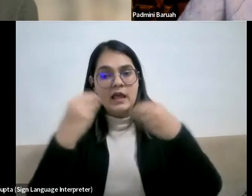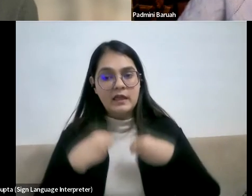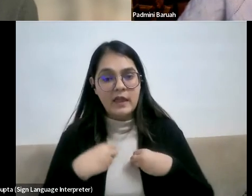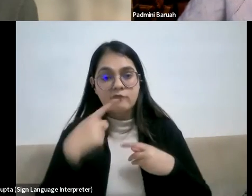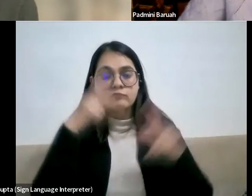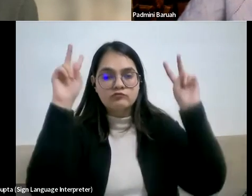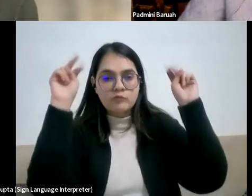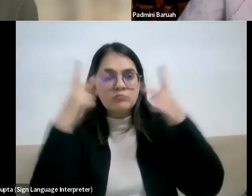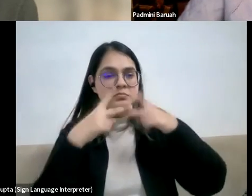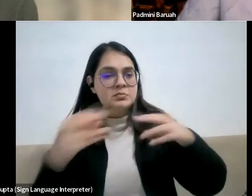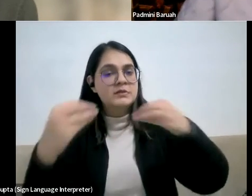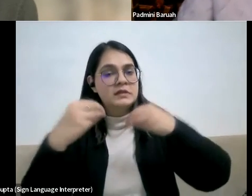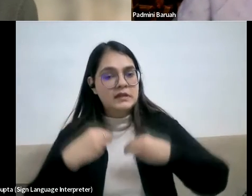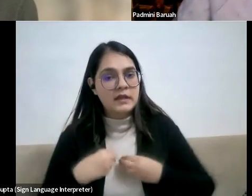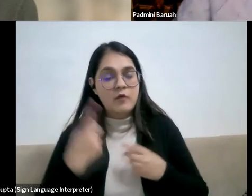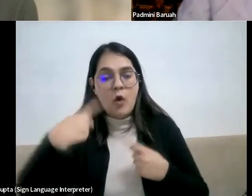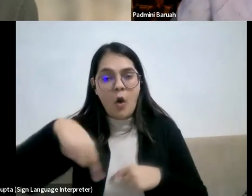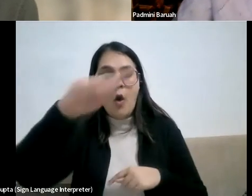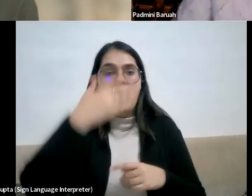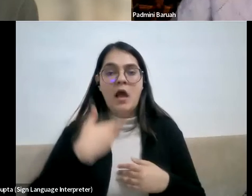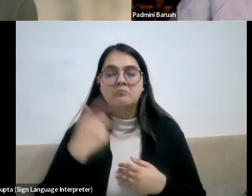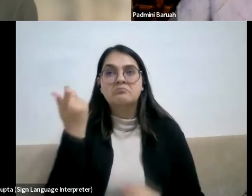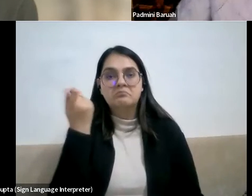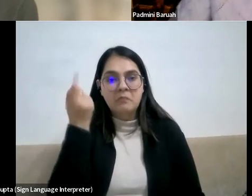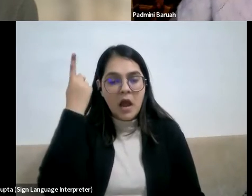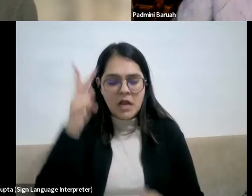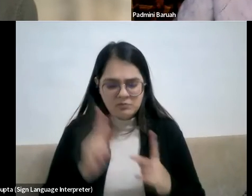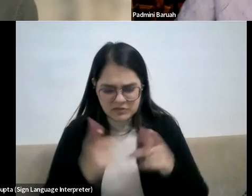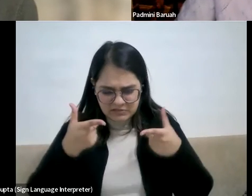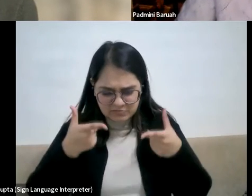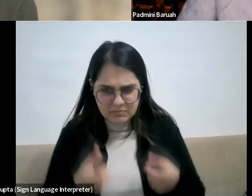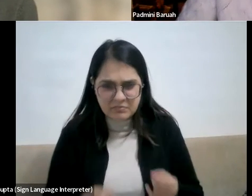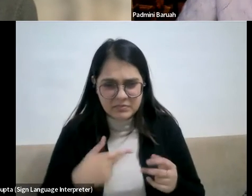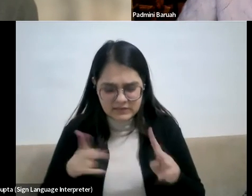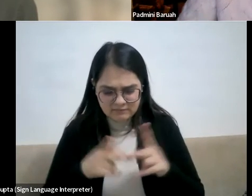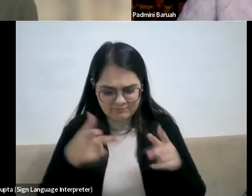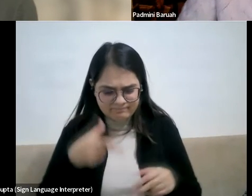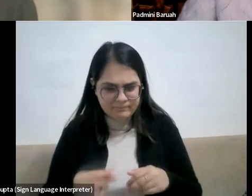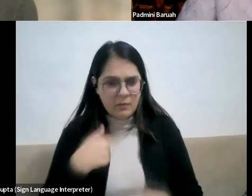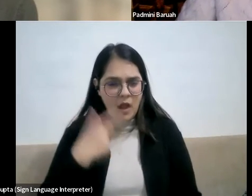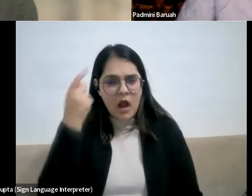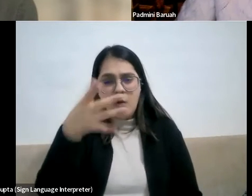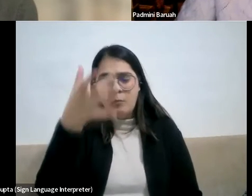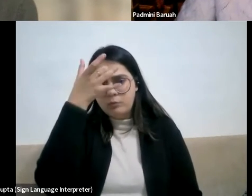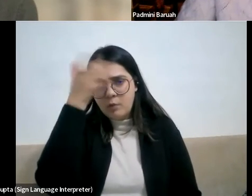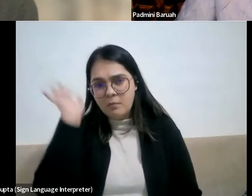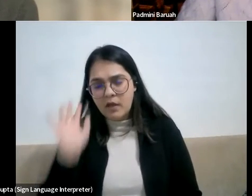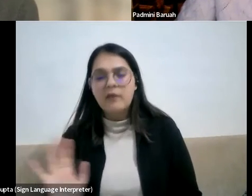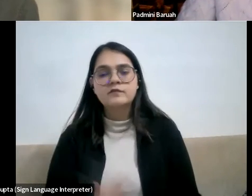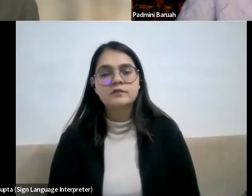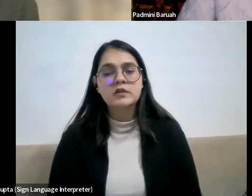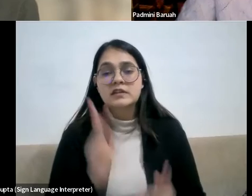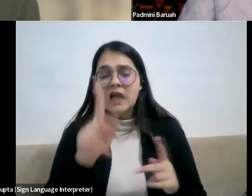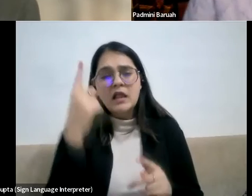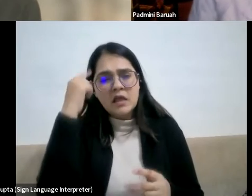context for all of us to understand the deep issues that this problem brings with it. It's so deep